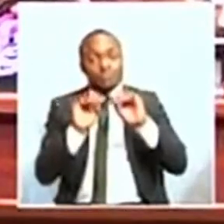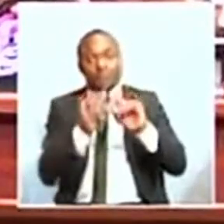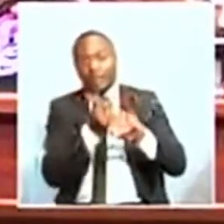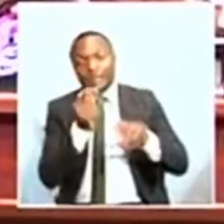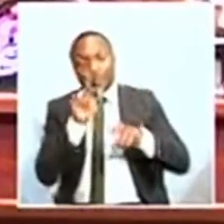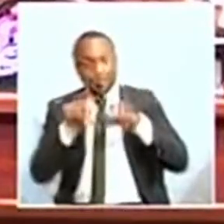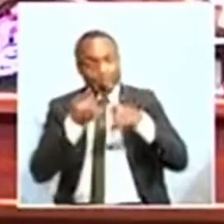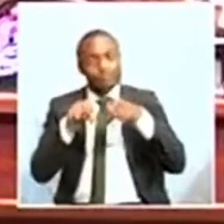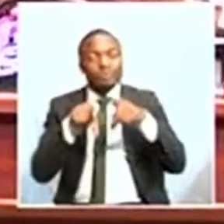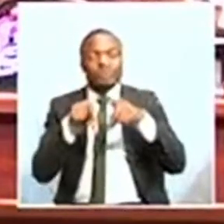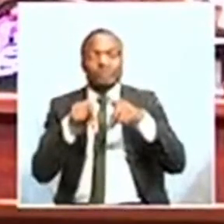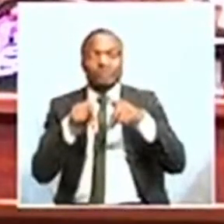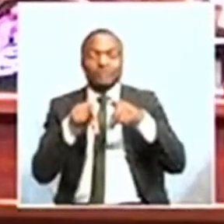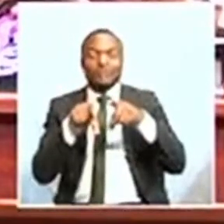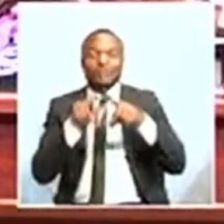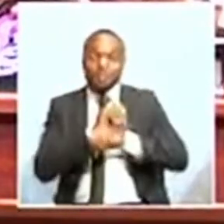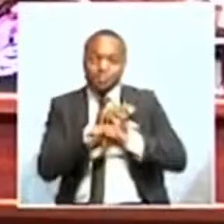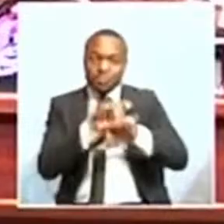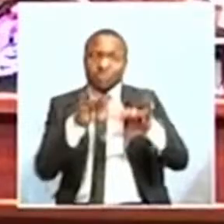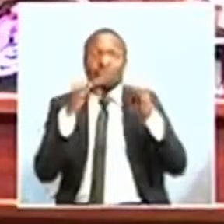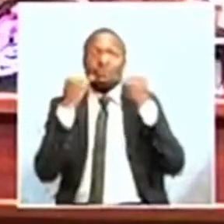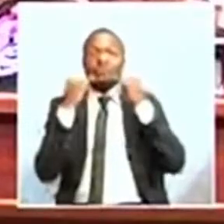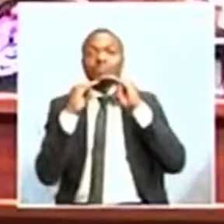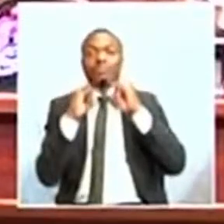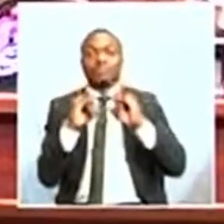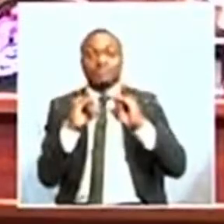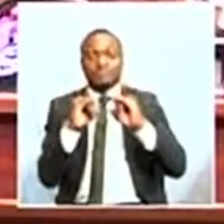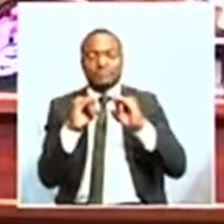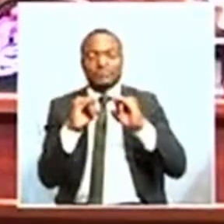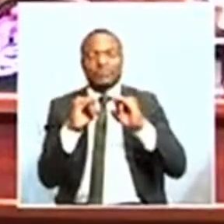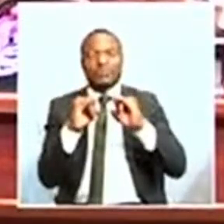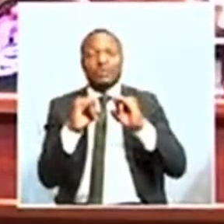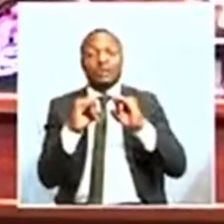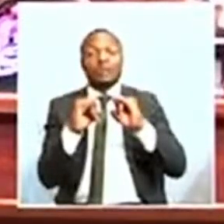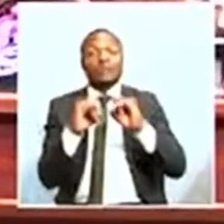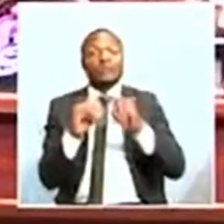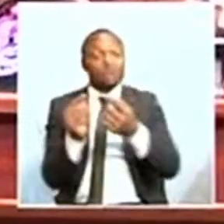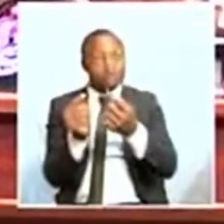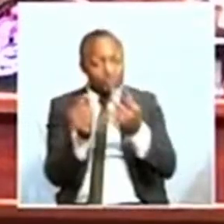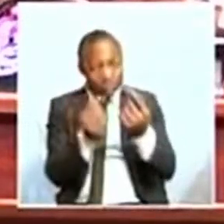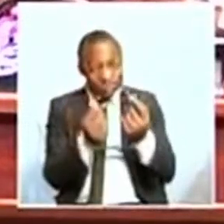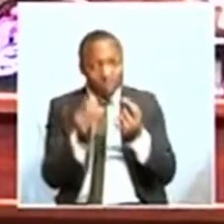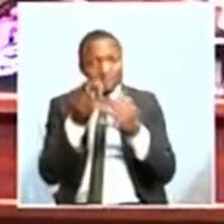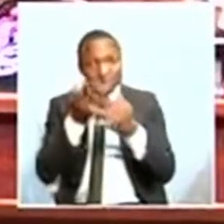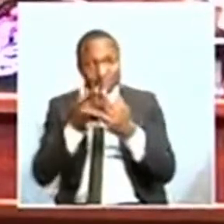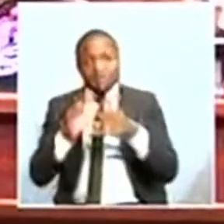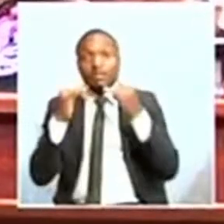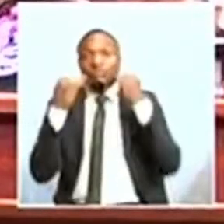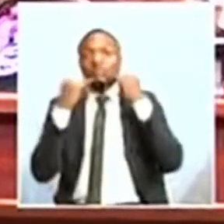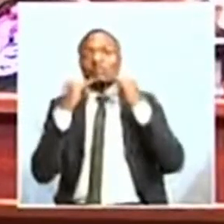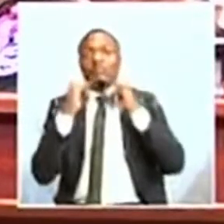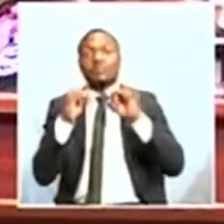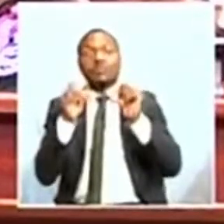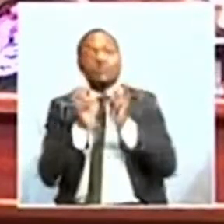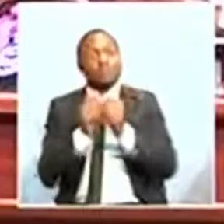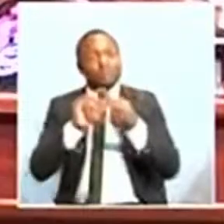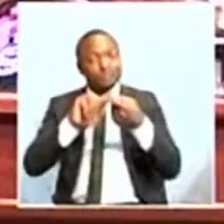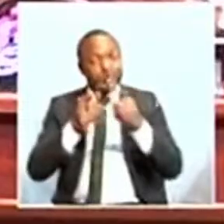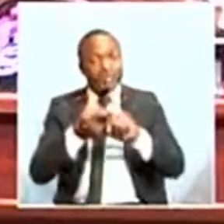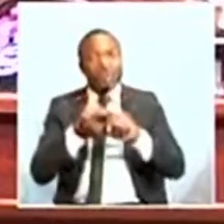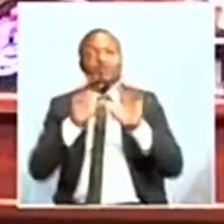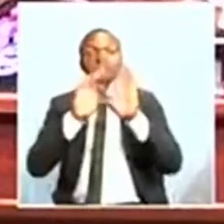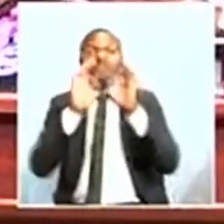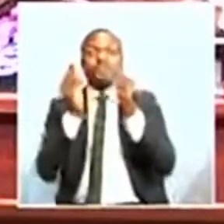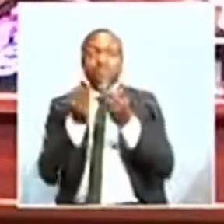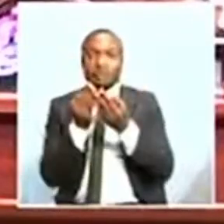tuned to credible information sources for update on the situation. Share this information with friends and family to